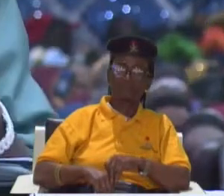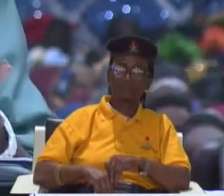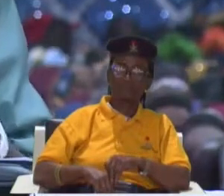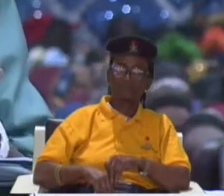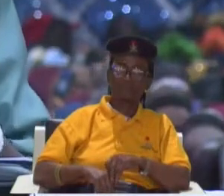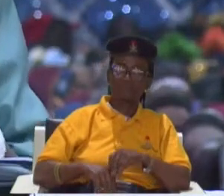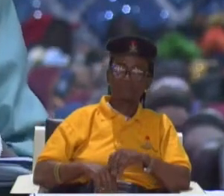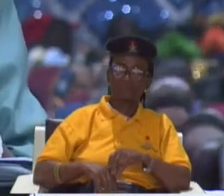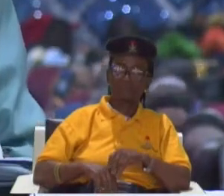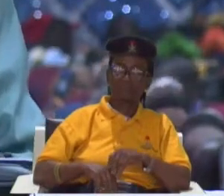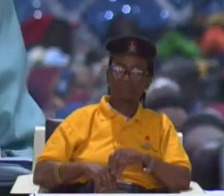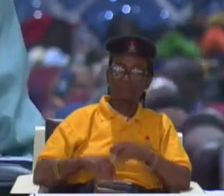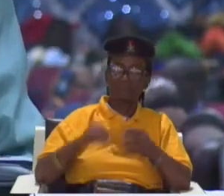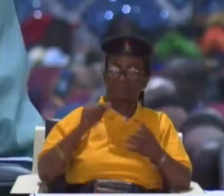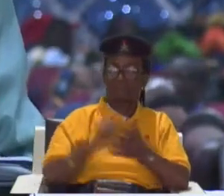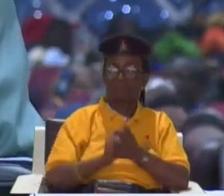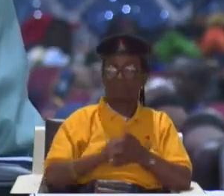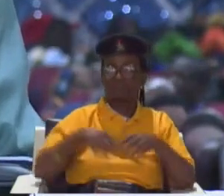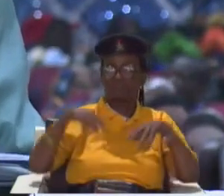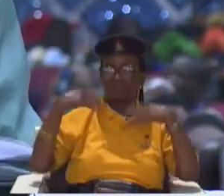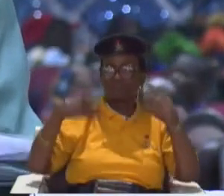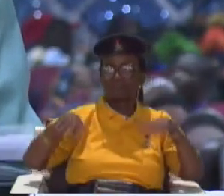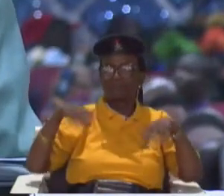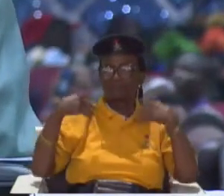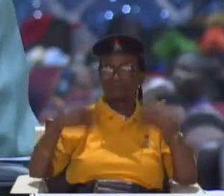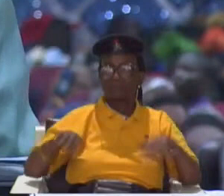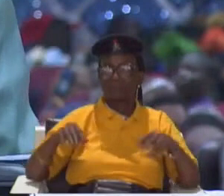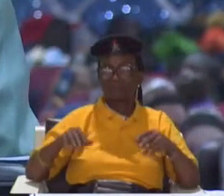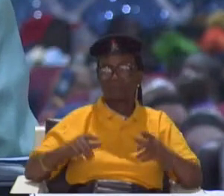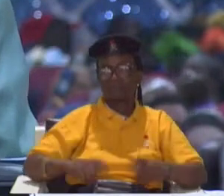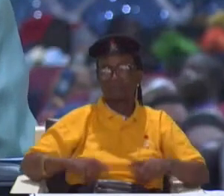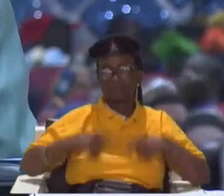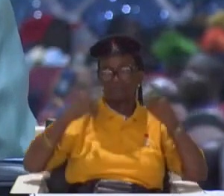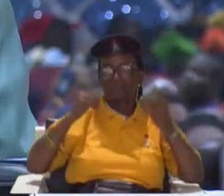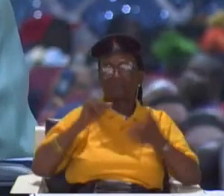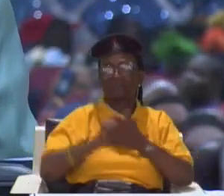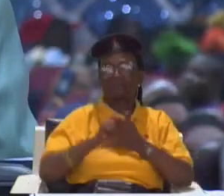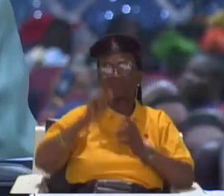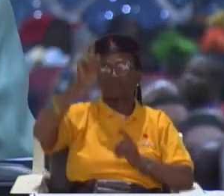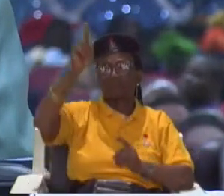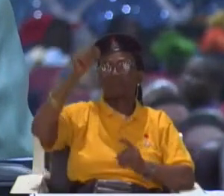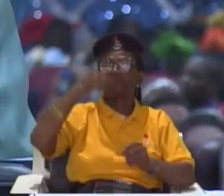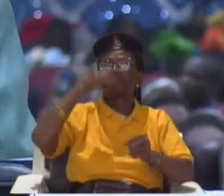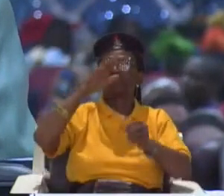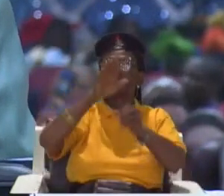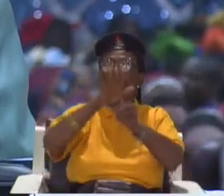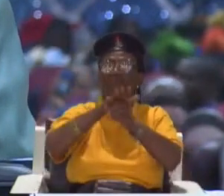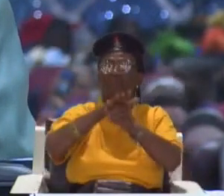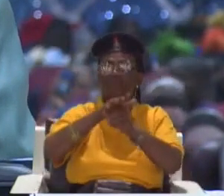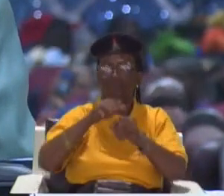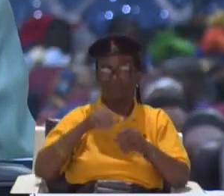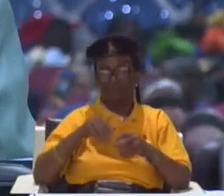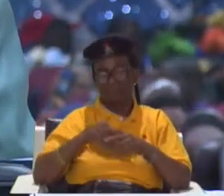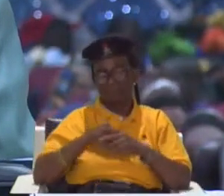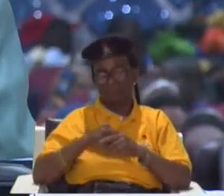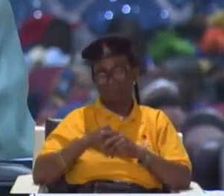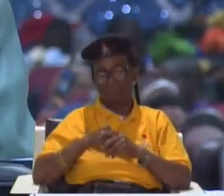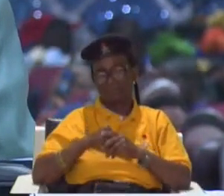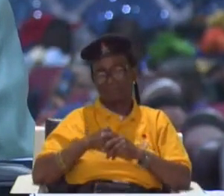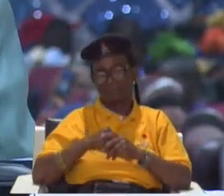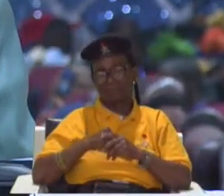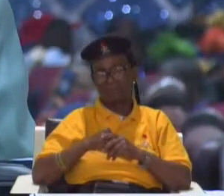That abundant life that you promised. Aye ani to ati ani seku ti e se leri.